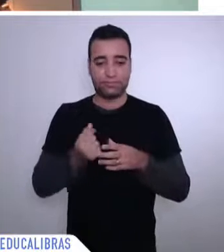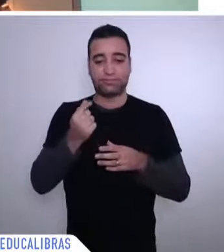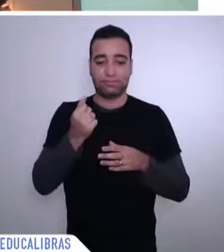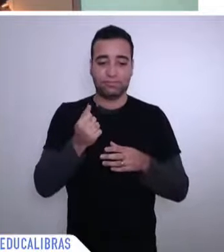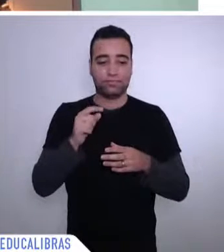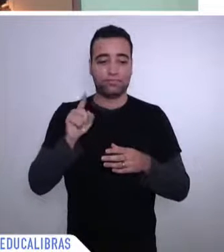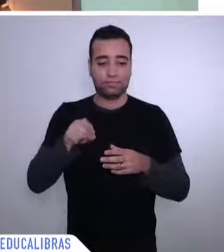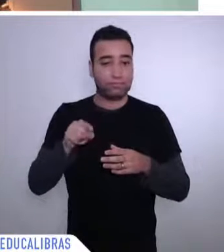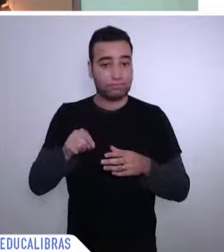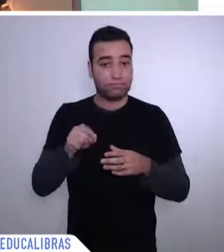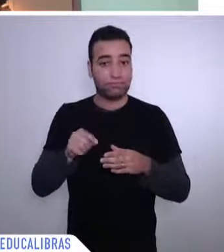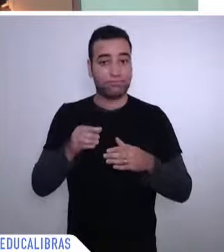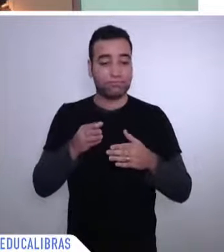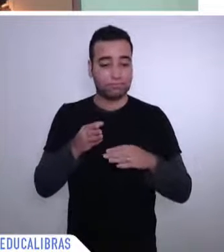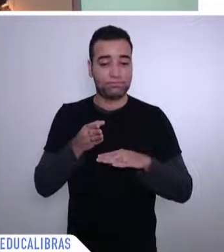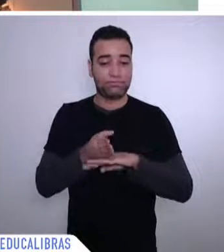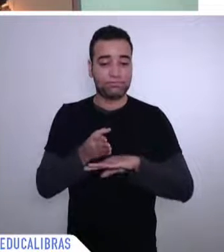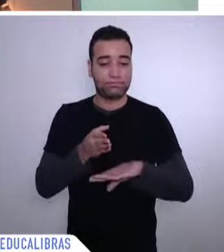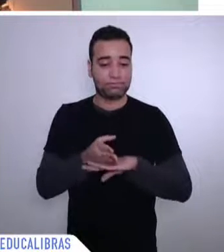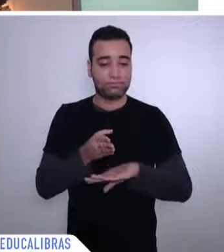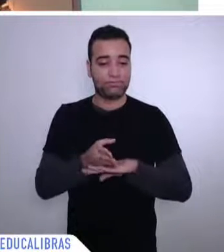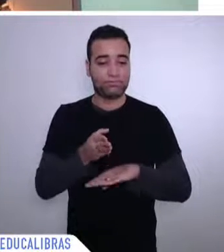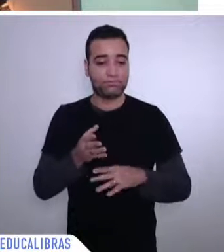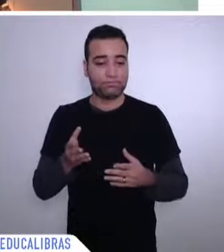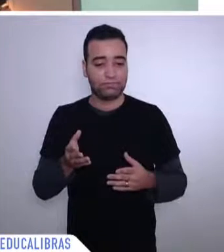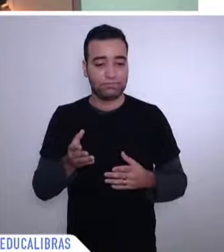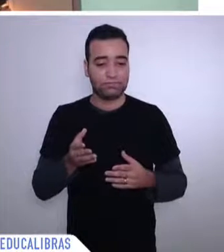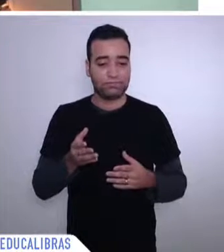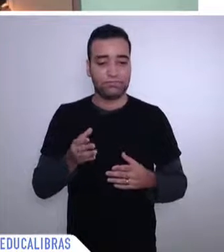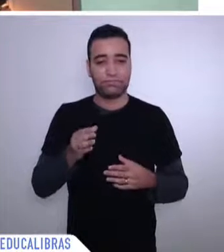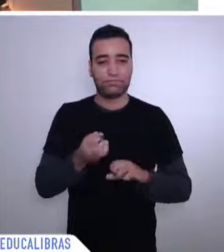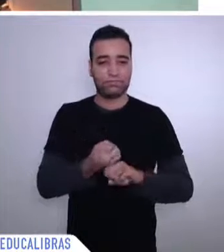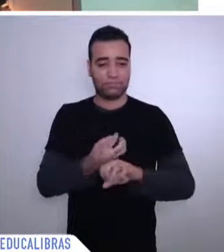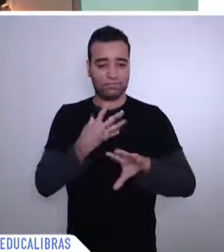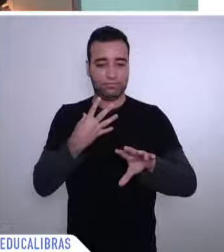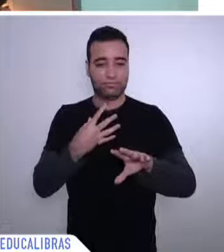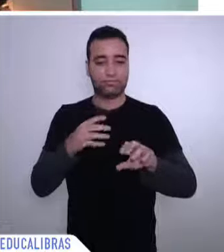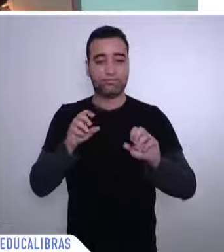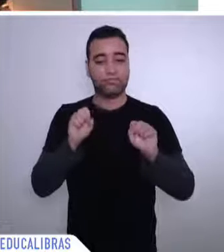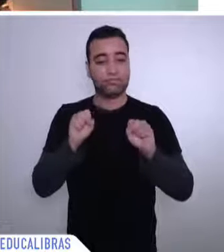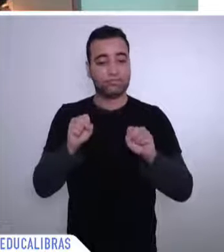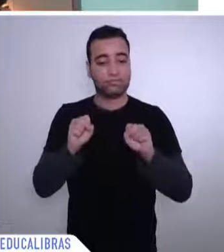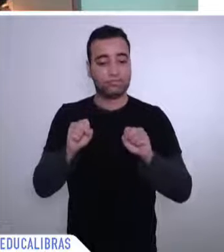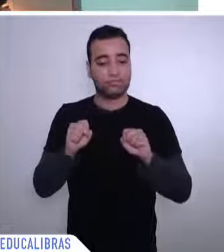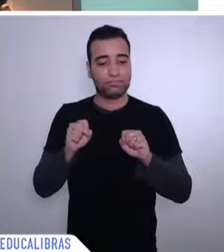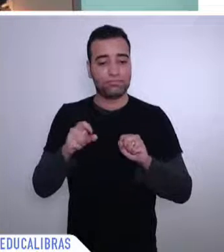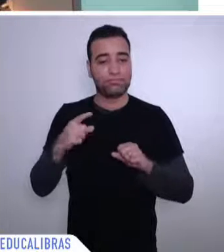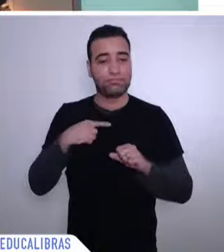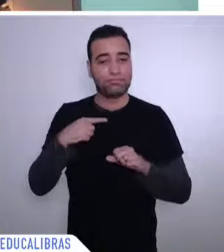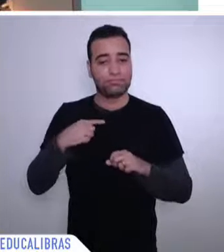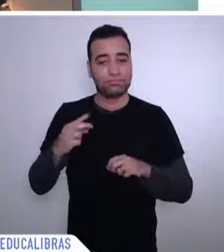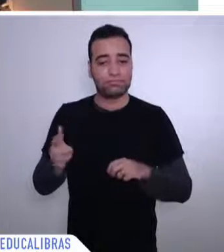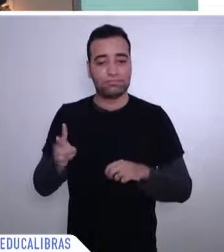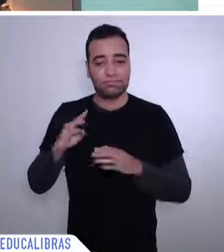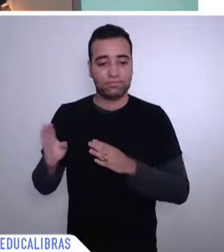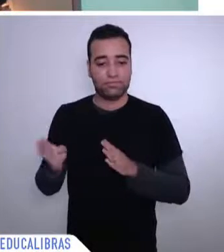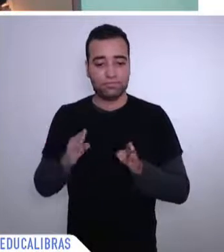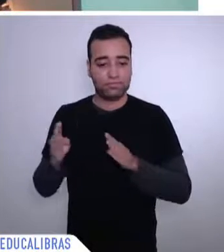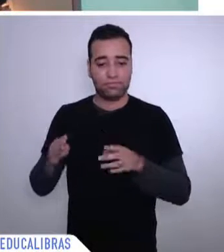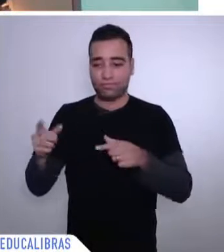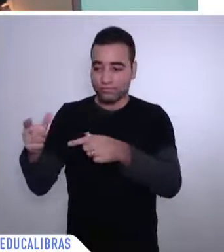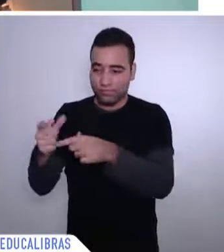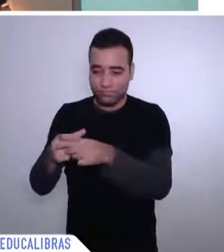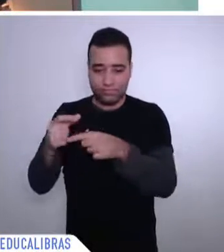So, reaching my end of my presentation, the capitalism, uh, the home office